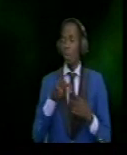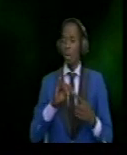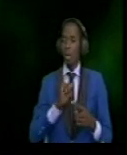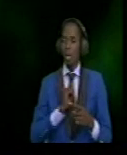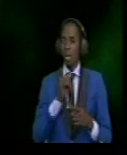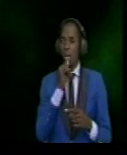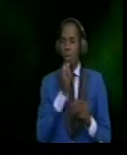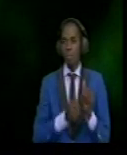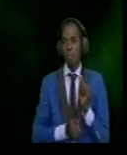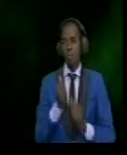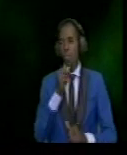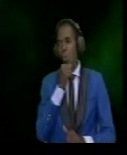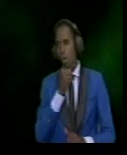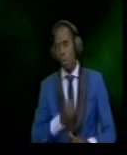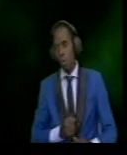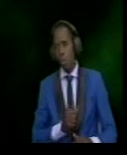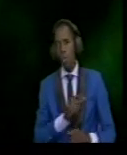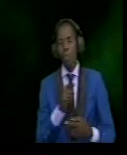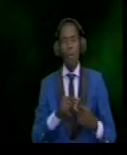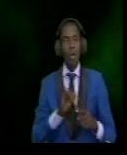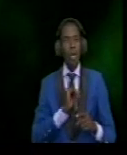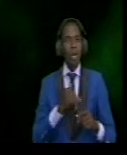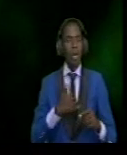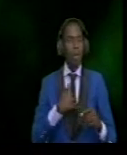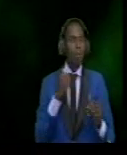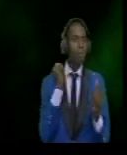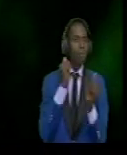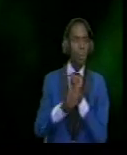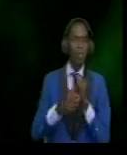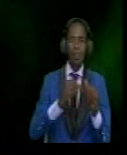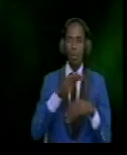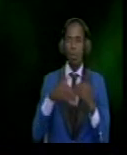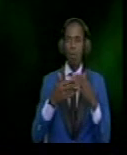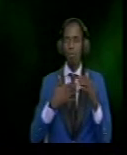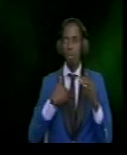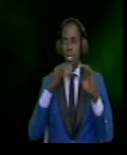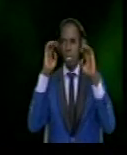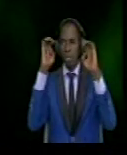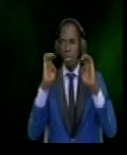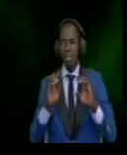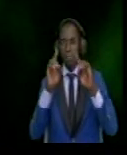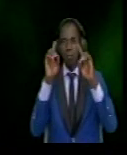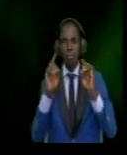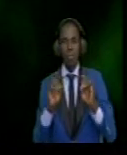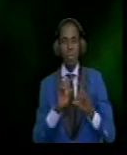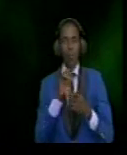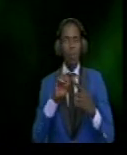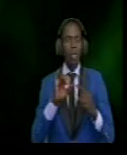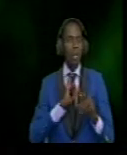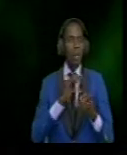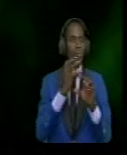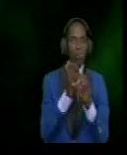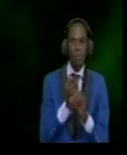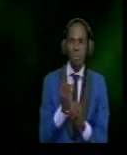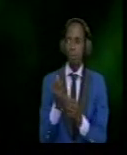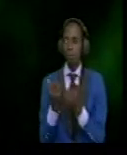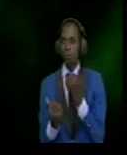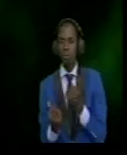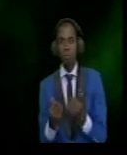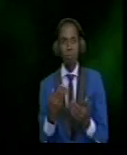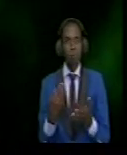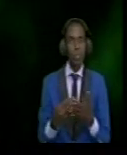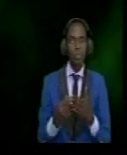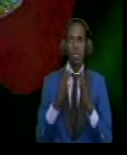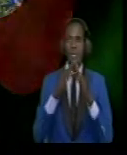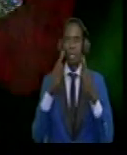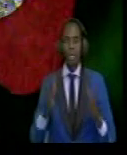I grow richer, when I've met all my needs, when all these things are done, when I'm putting this in place and put that in place, when the